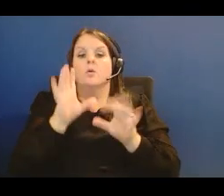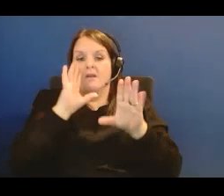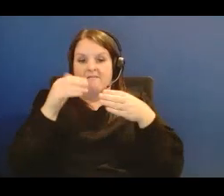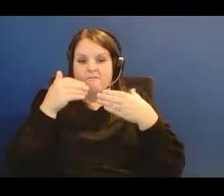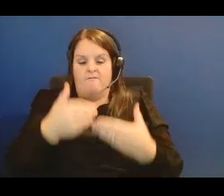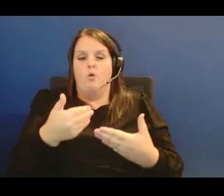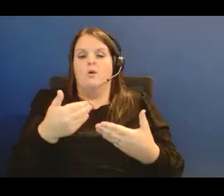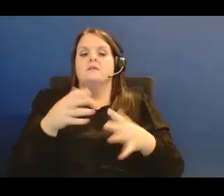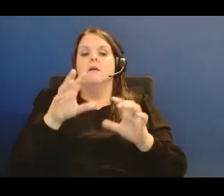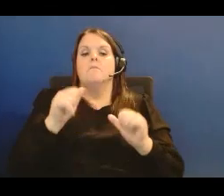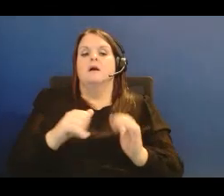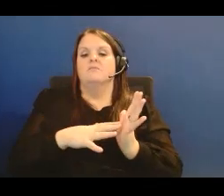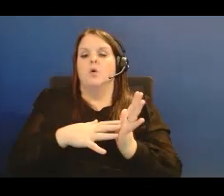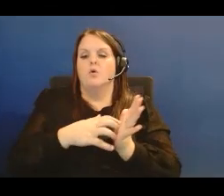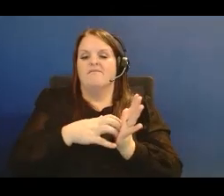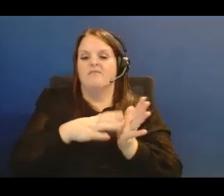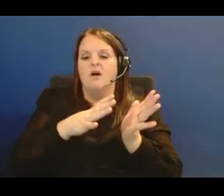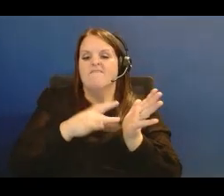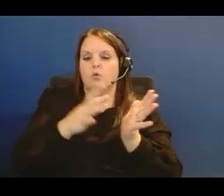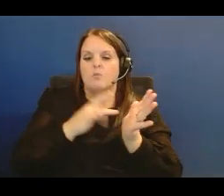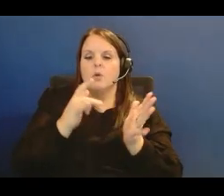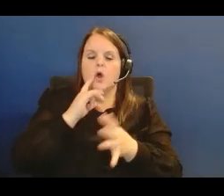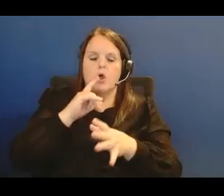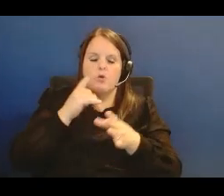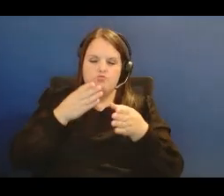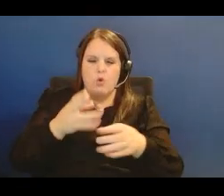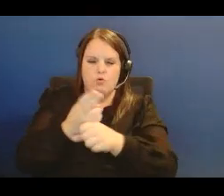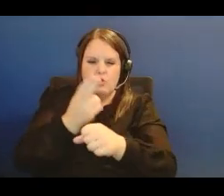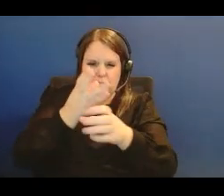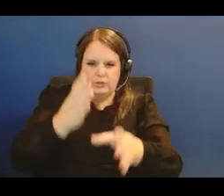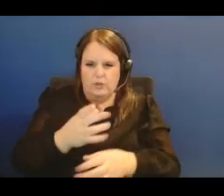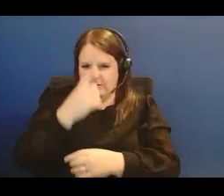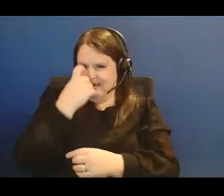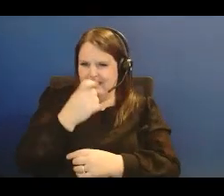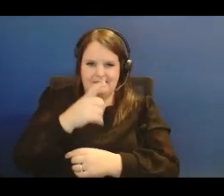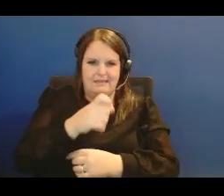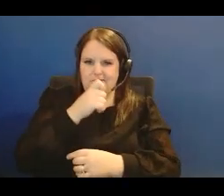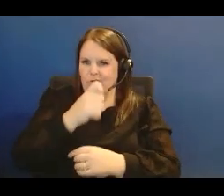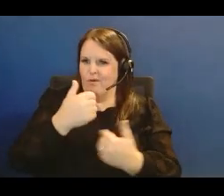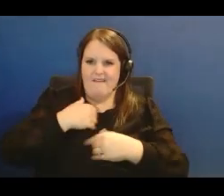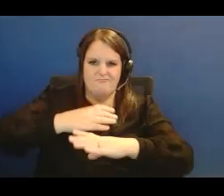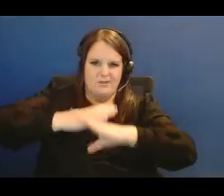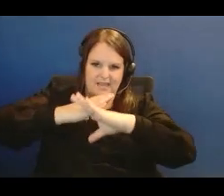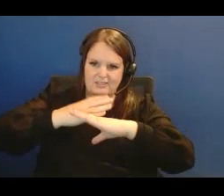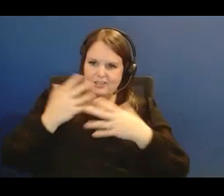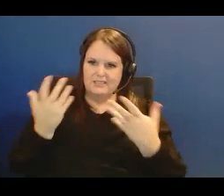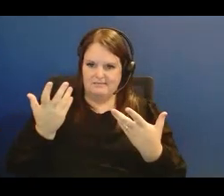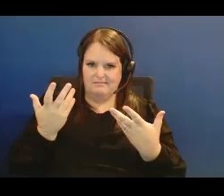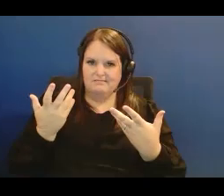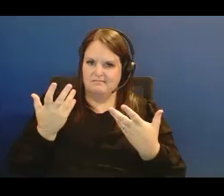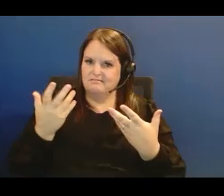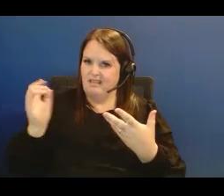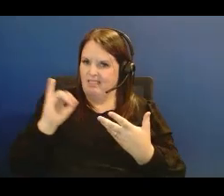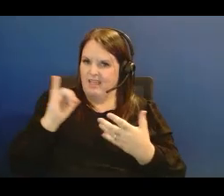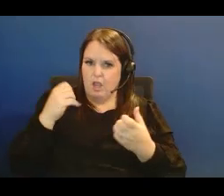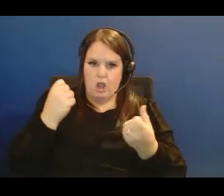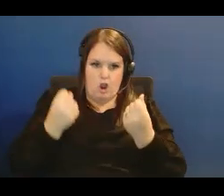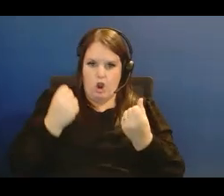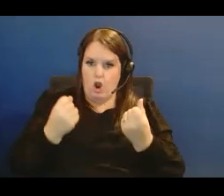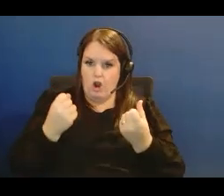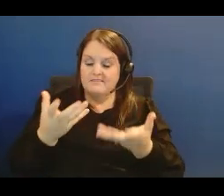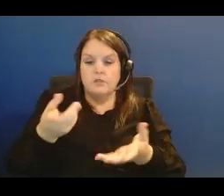road users because vulnerable road users don't have certain protections that you would in a car. Cars have been